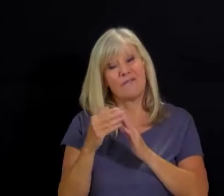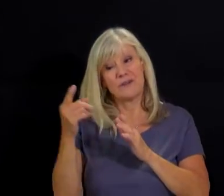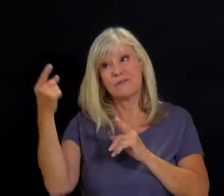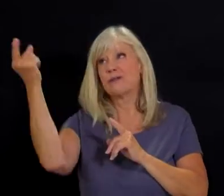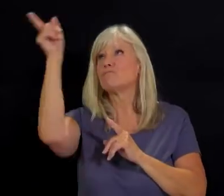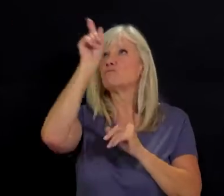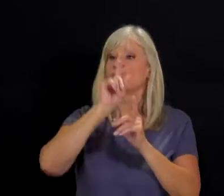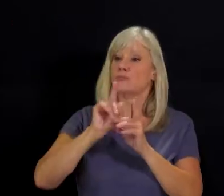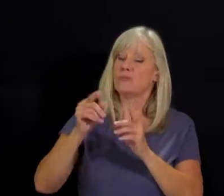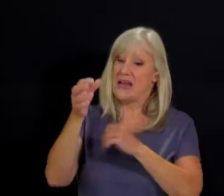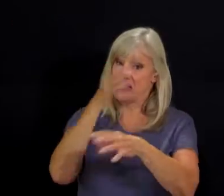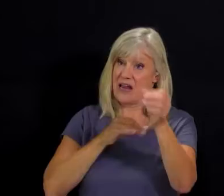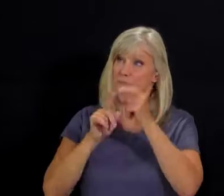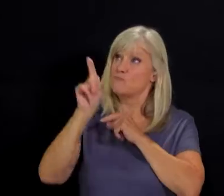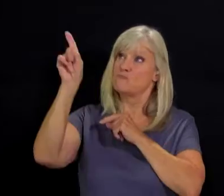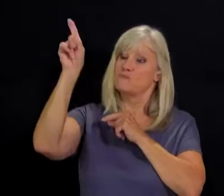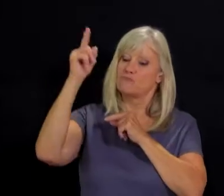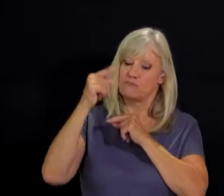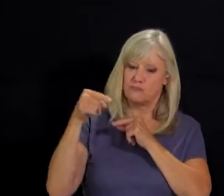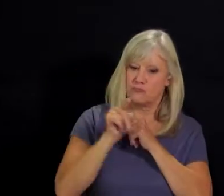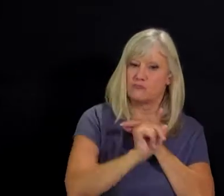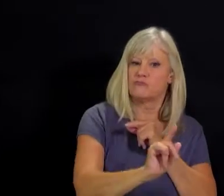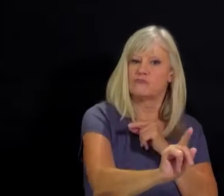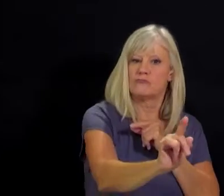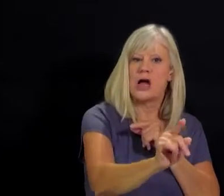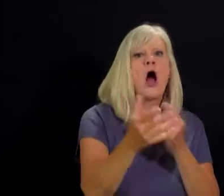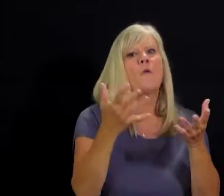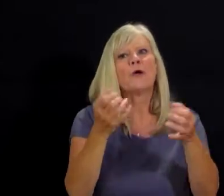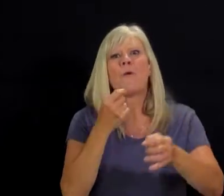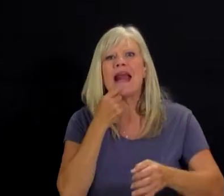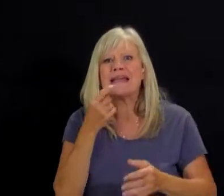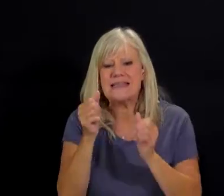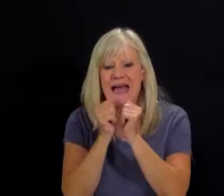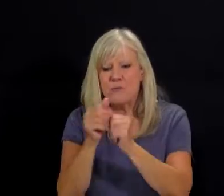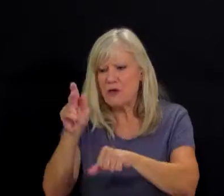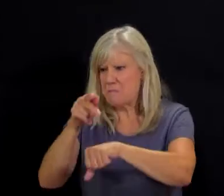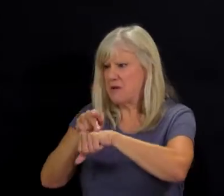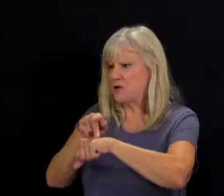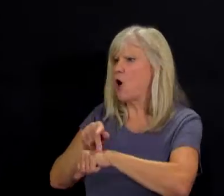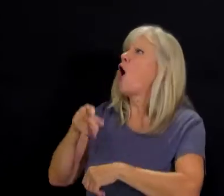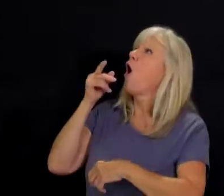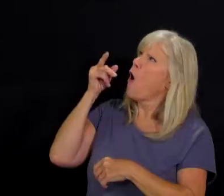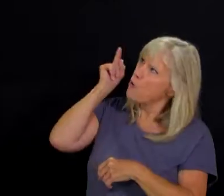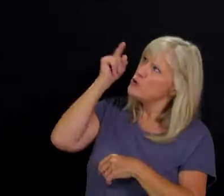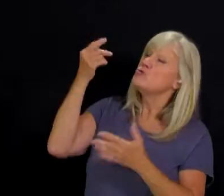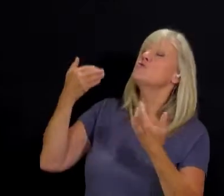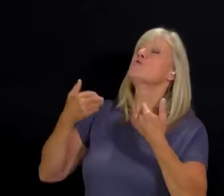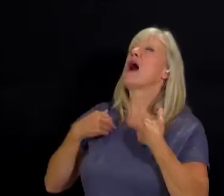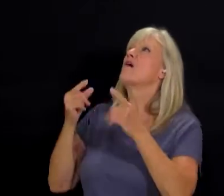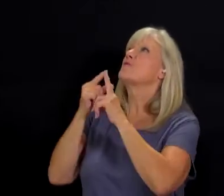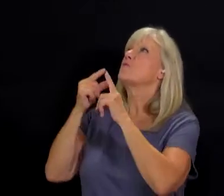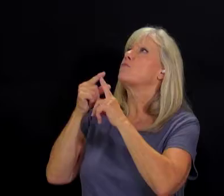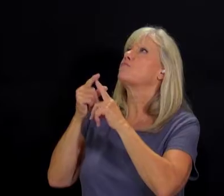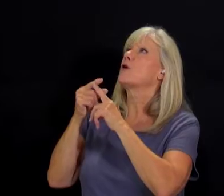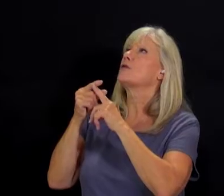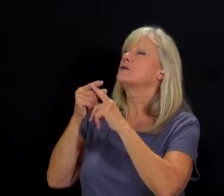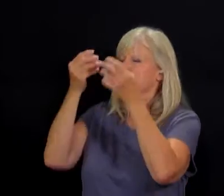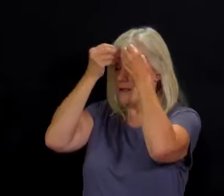deviate. We want to say with Peter that Jesus alone has the words of eternal